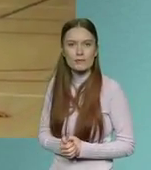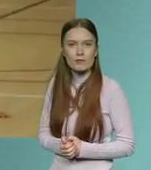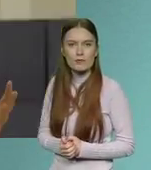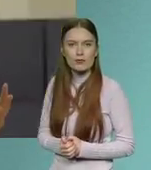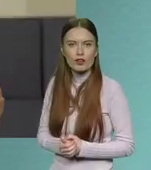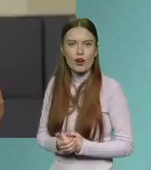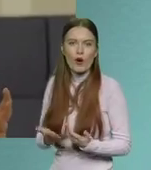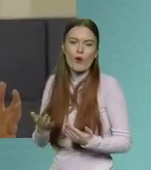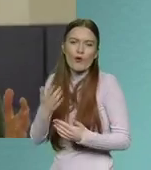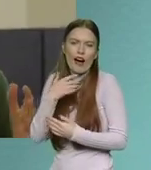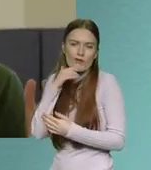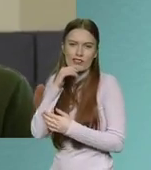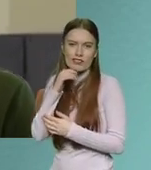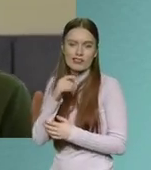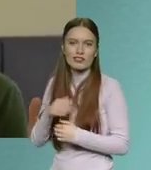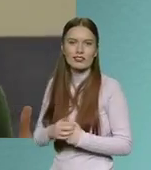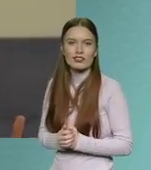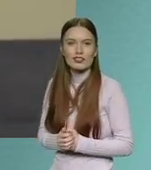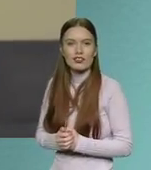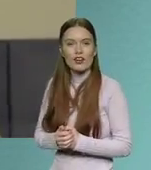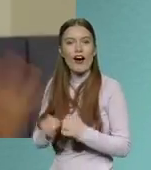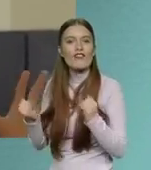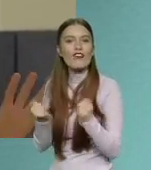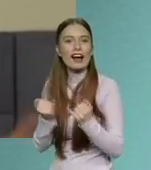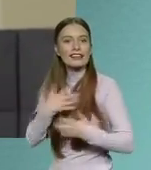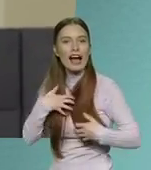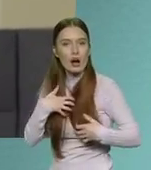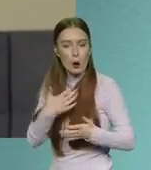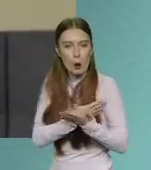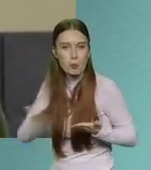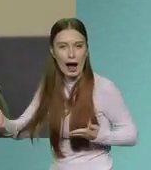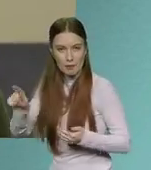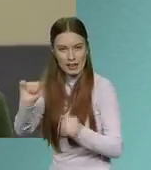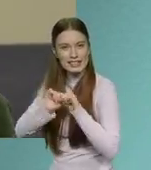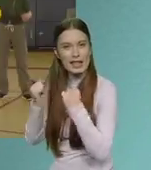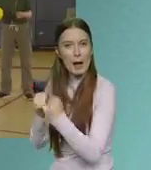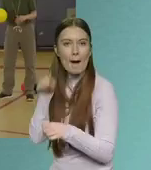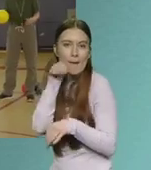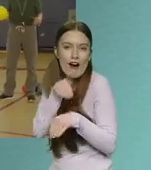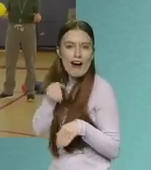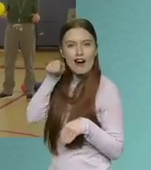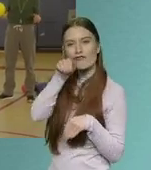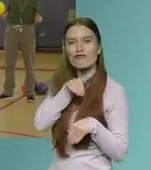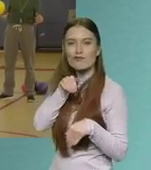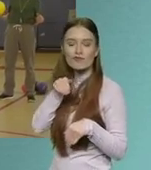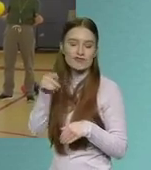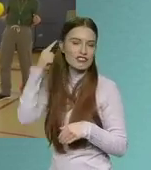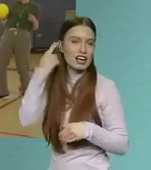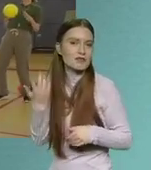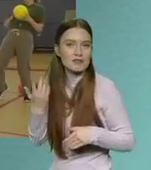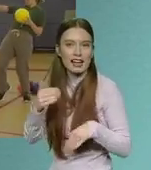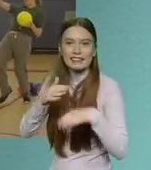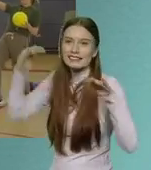ouch! Oh, the fighting tigers completely wipe out the purring kitties. I guess size does